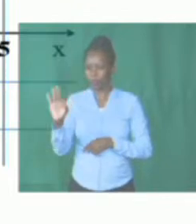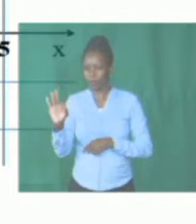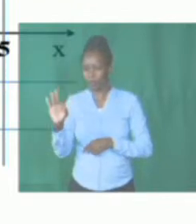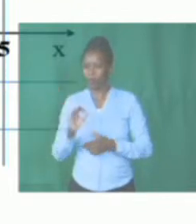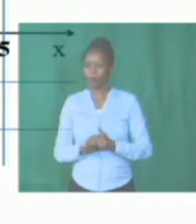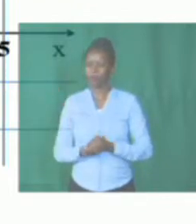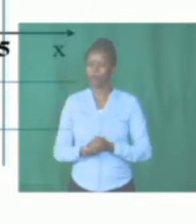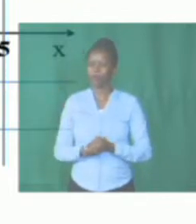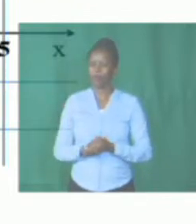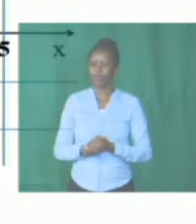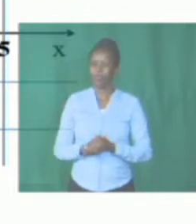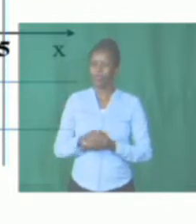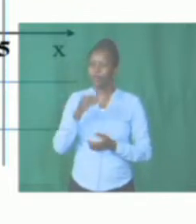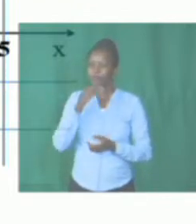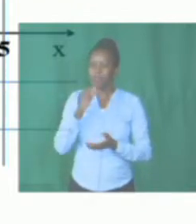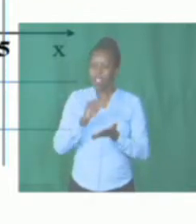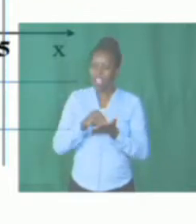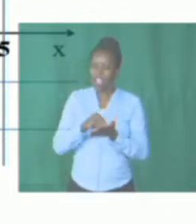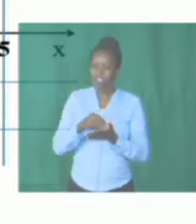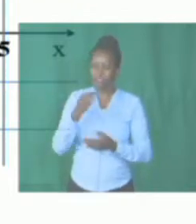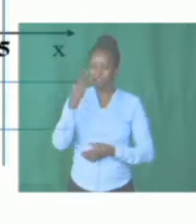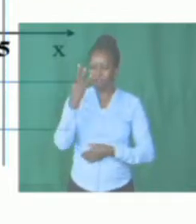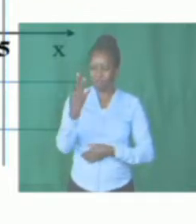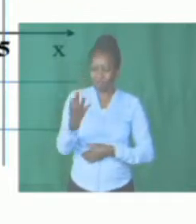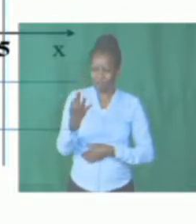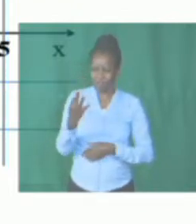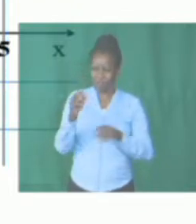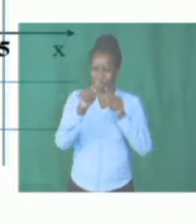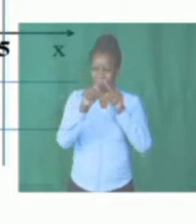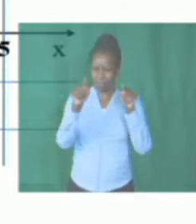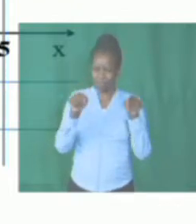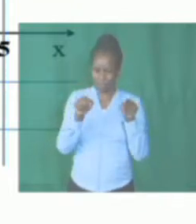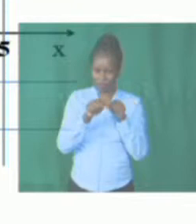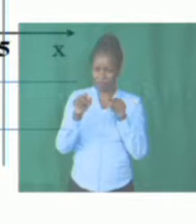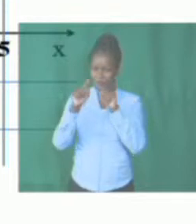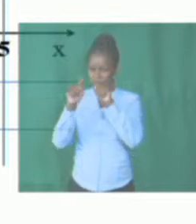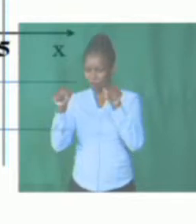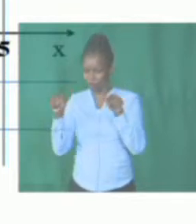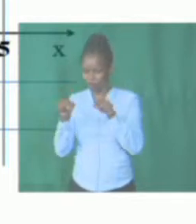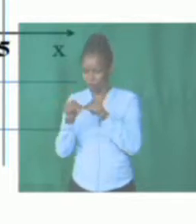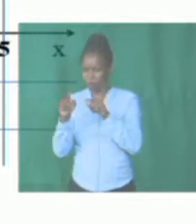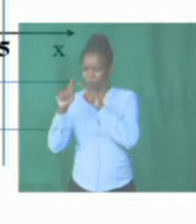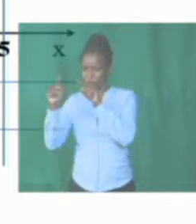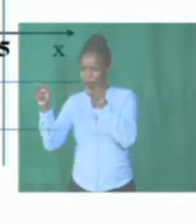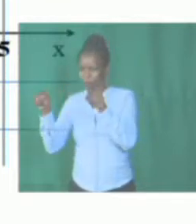3. So you have 3 squares. 1, 2, 3